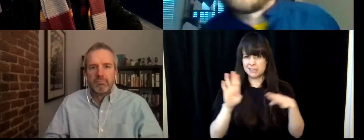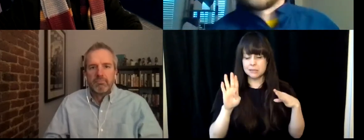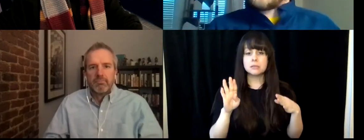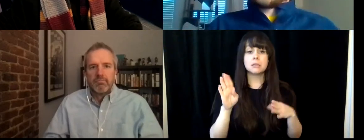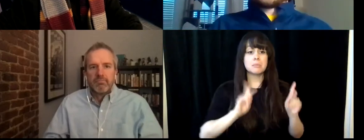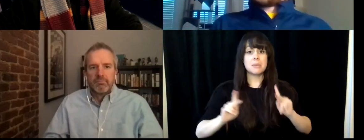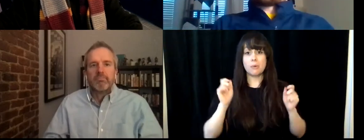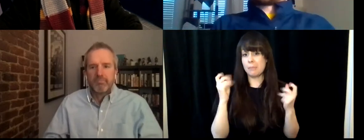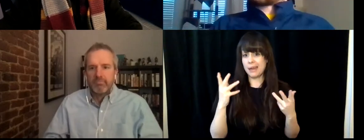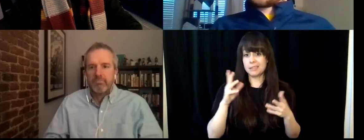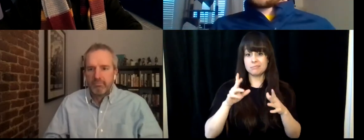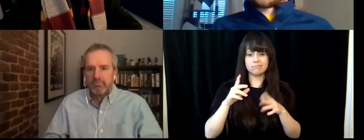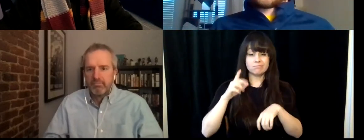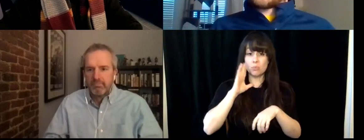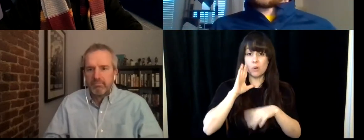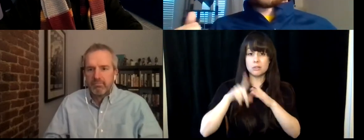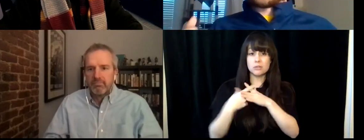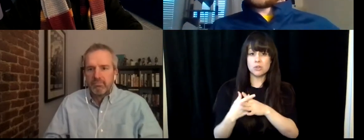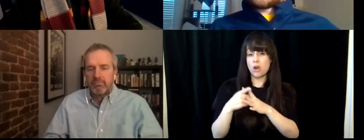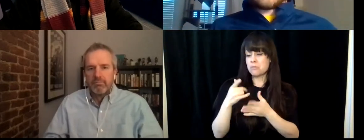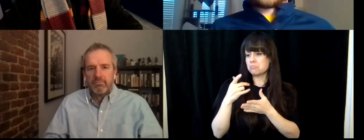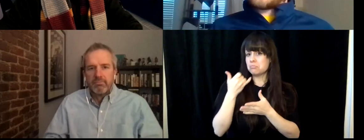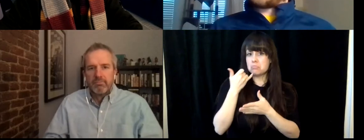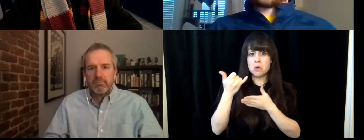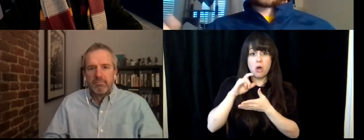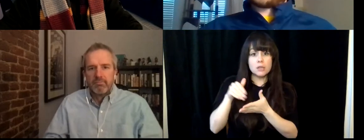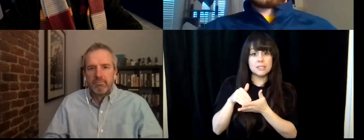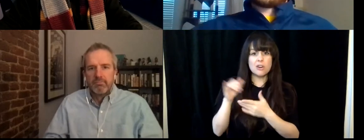call center, and you just stick with working there for a long